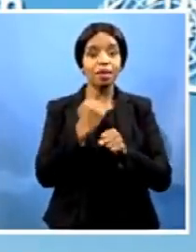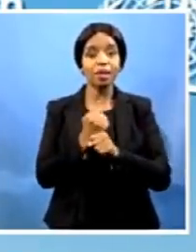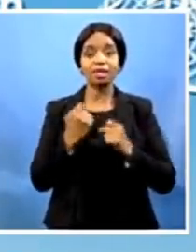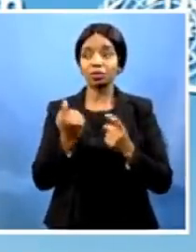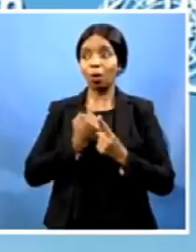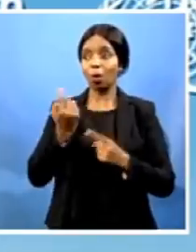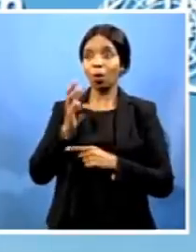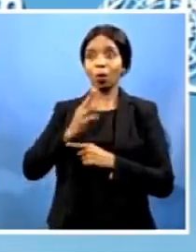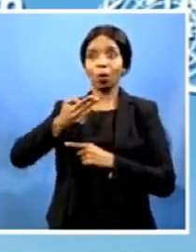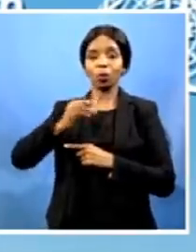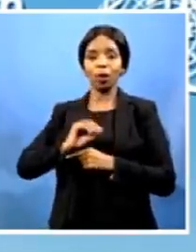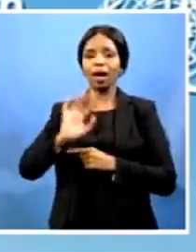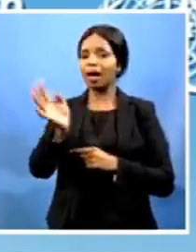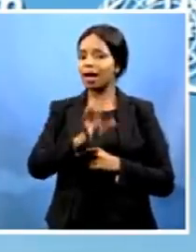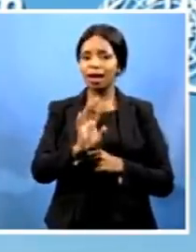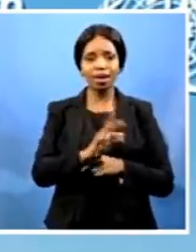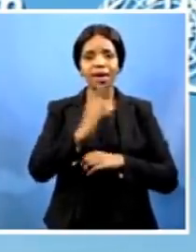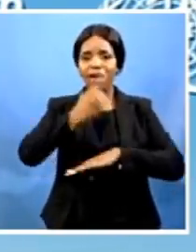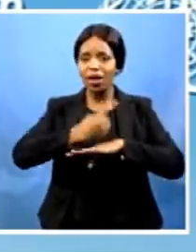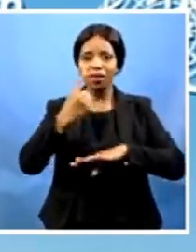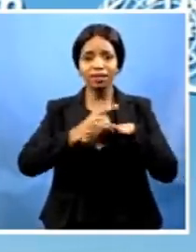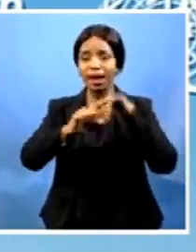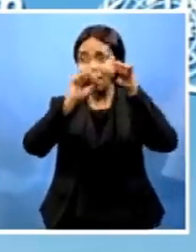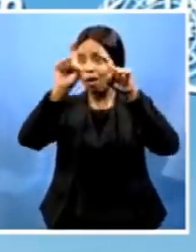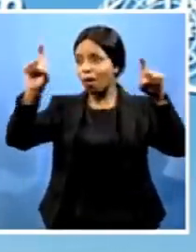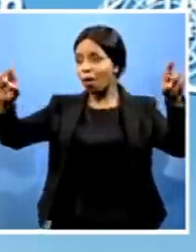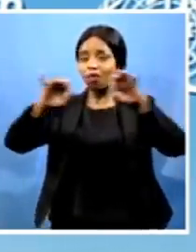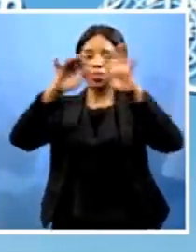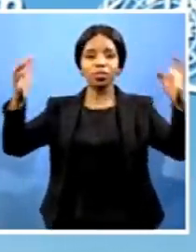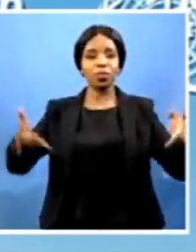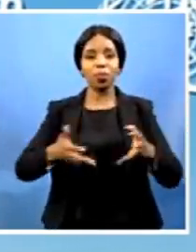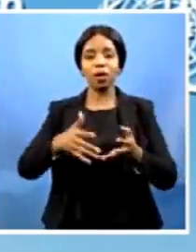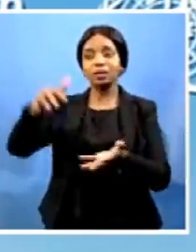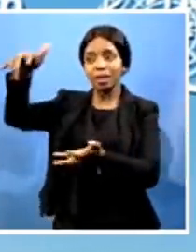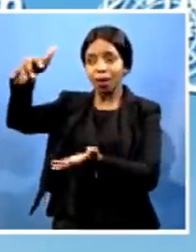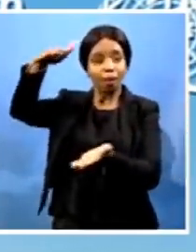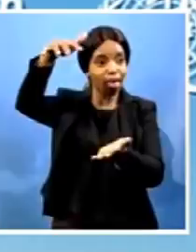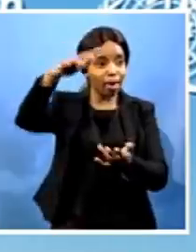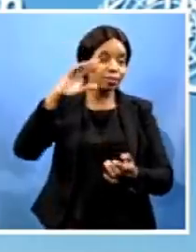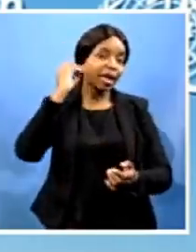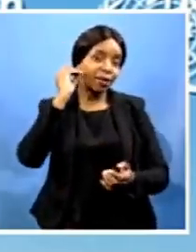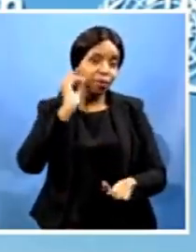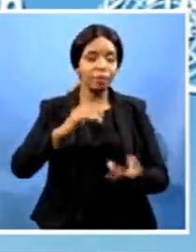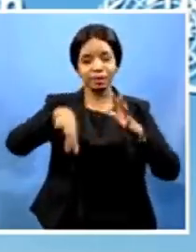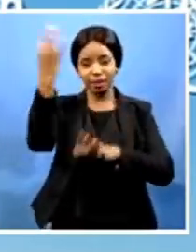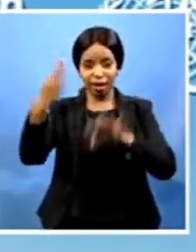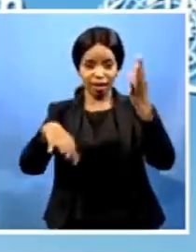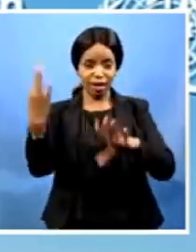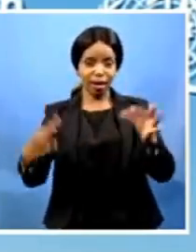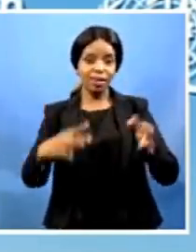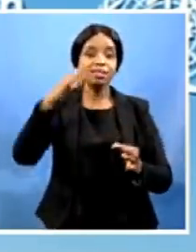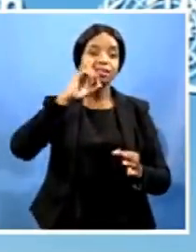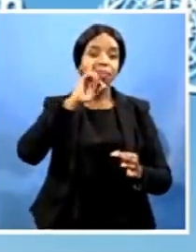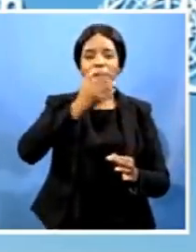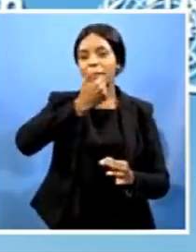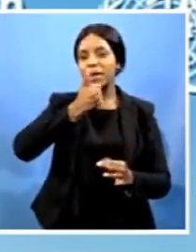experts all over the world to collect, analyze, and synthesize the best science and turn it into guidance that